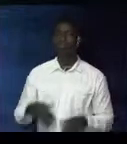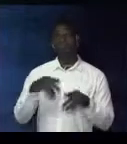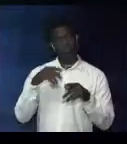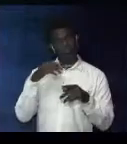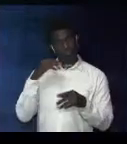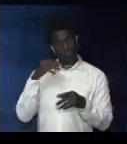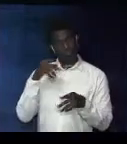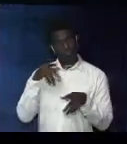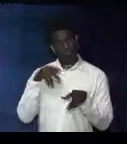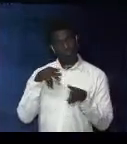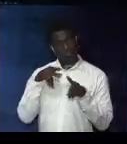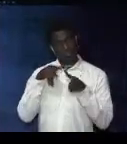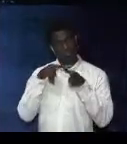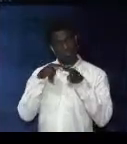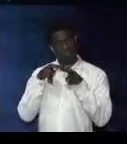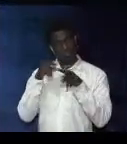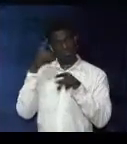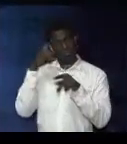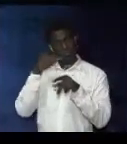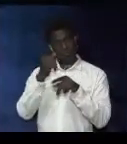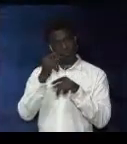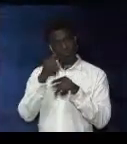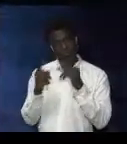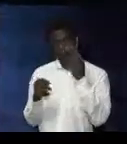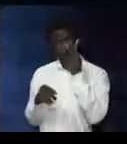So let's look for the other one.